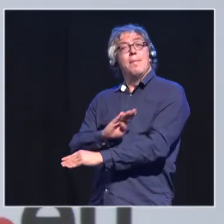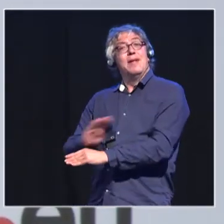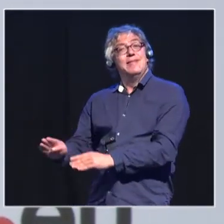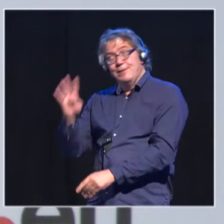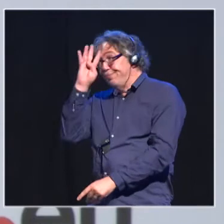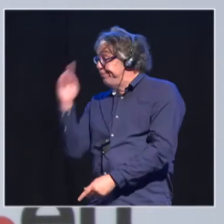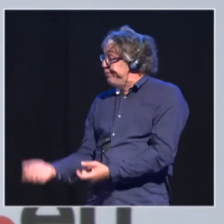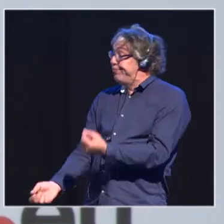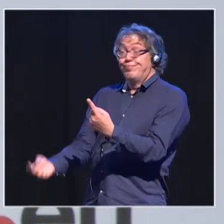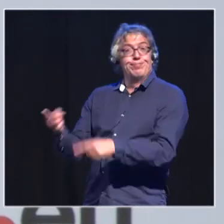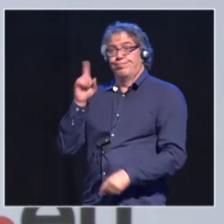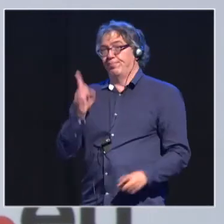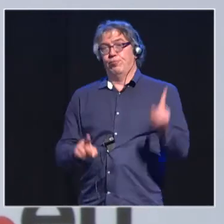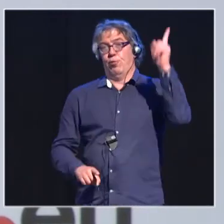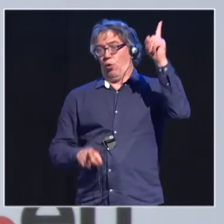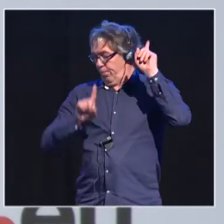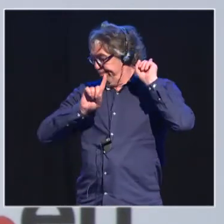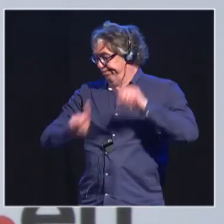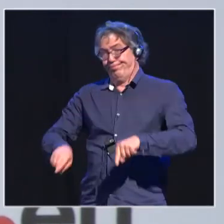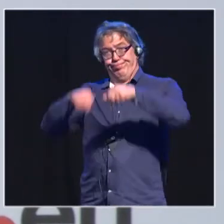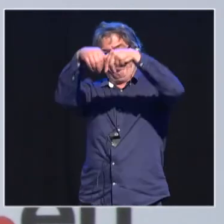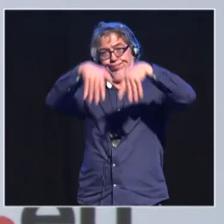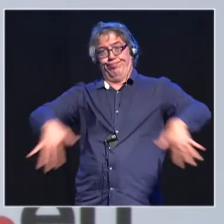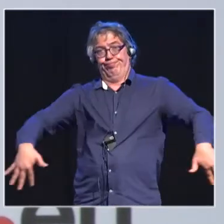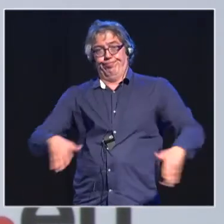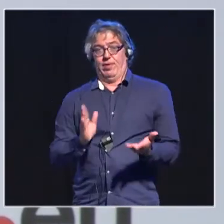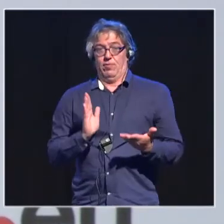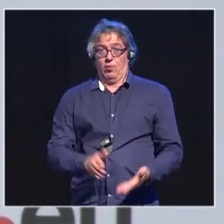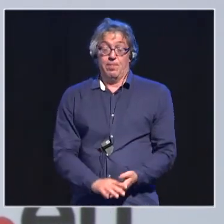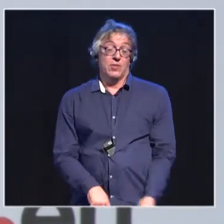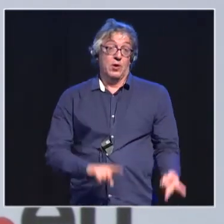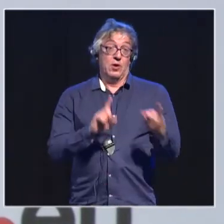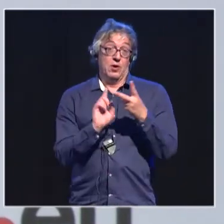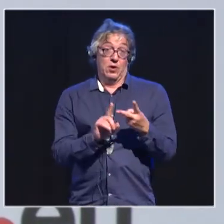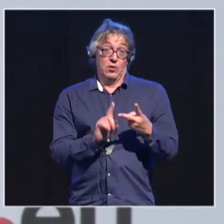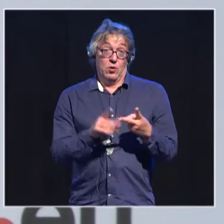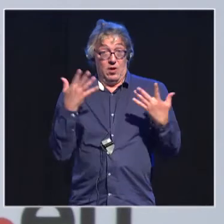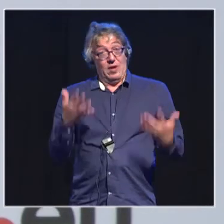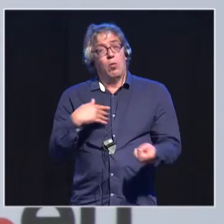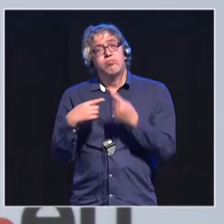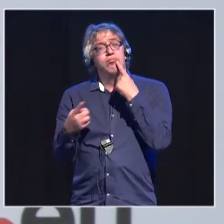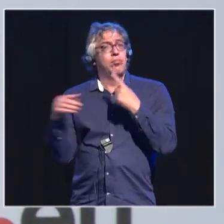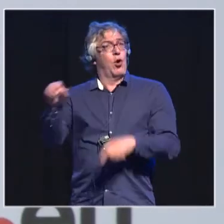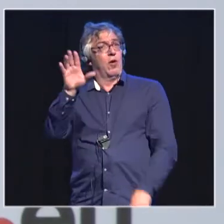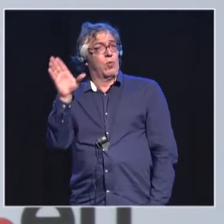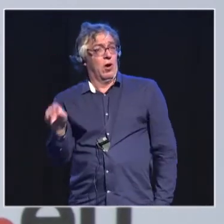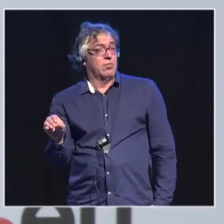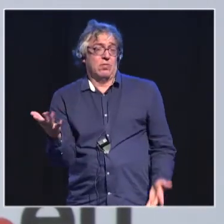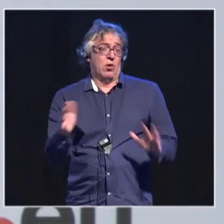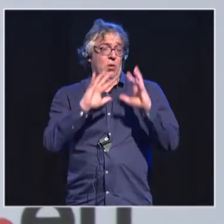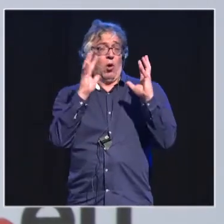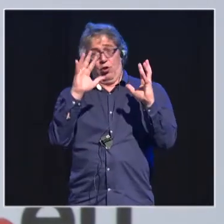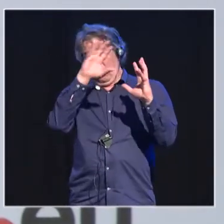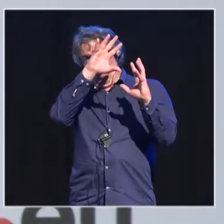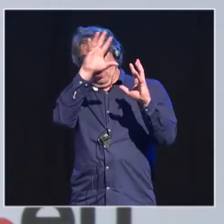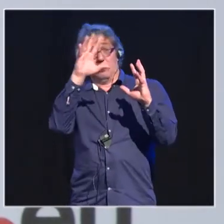pieces. Two, within every continent, and here we're discussing Africa, there are a number of case